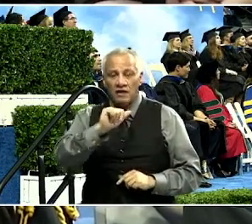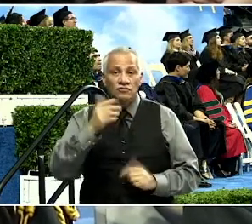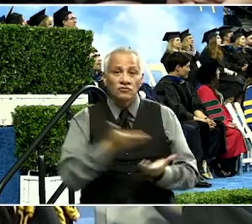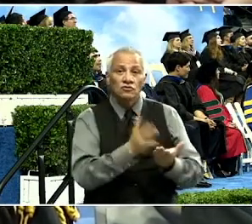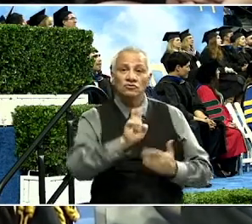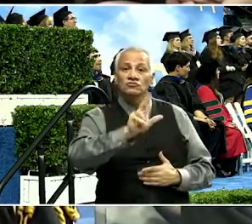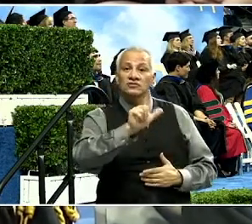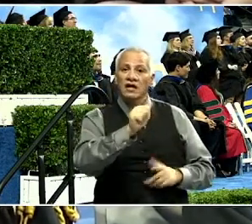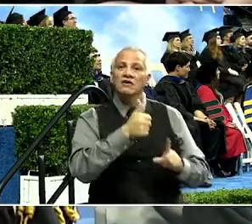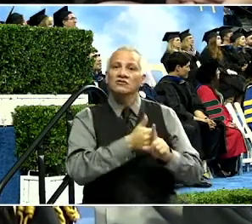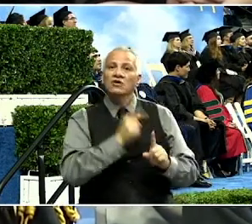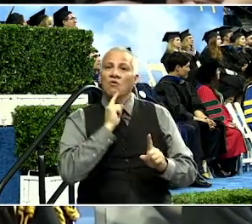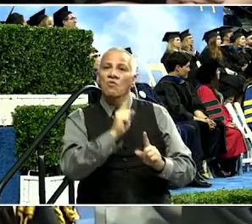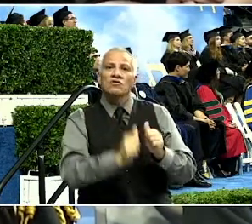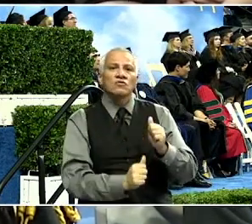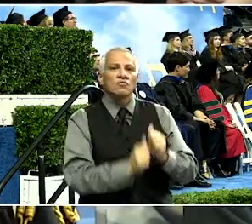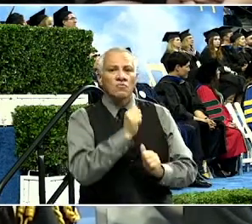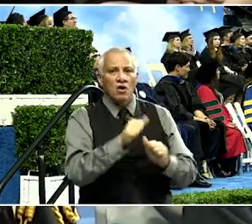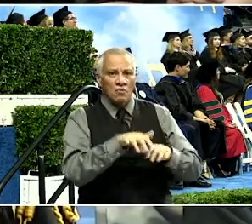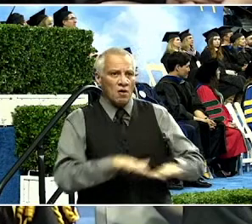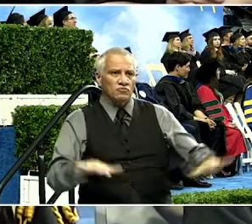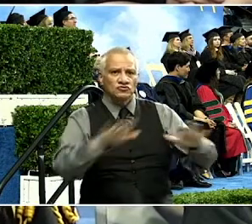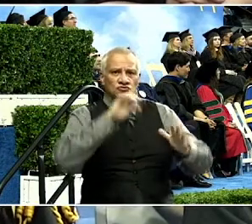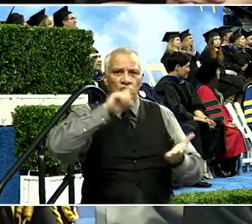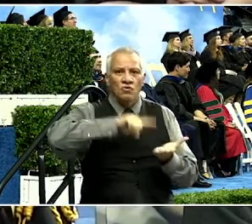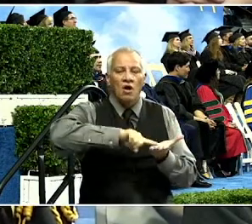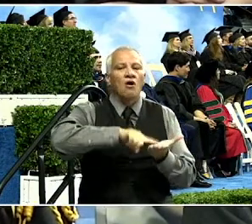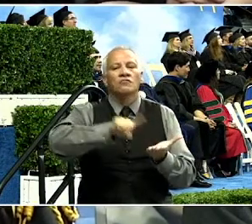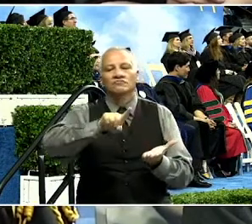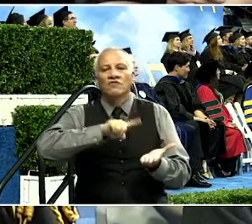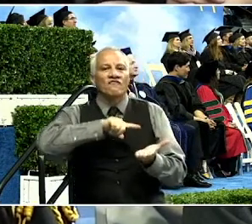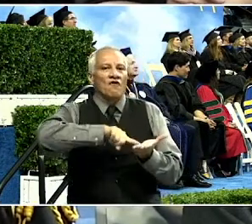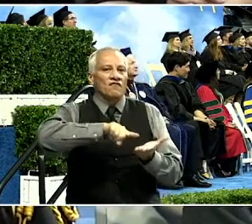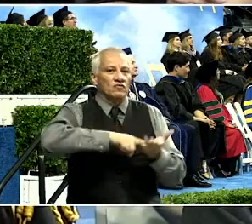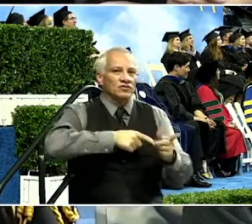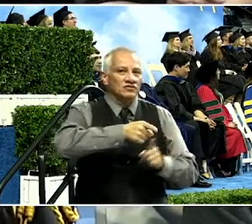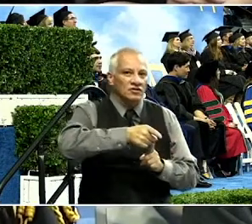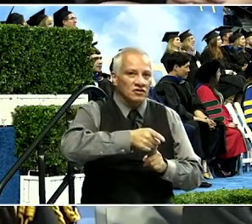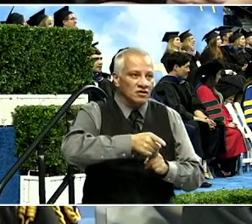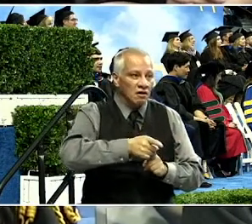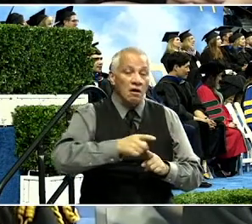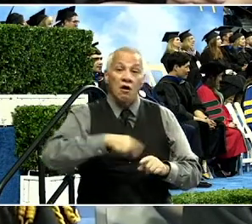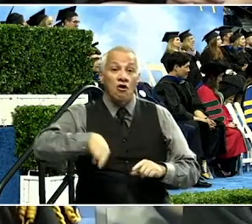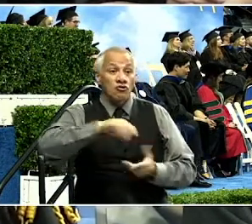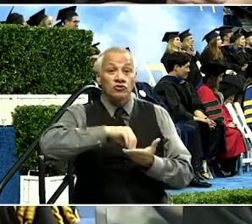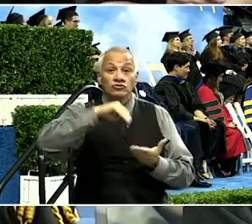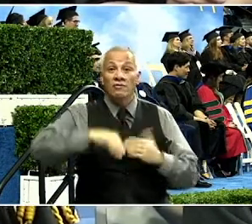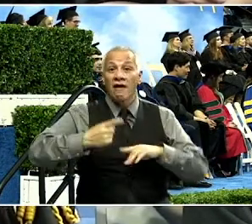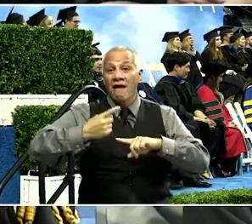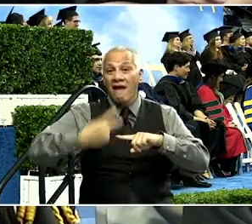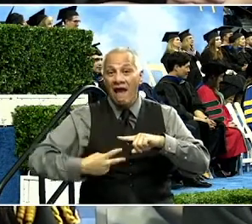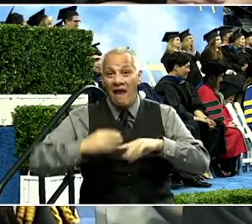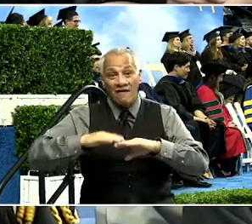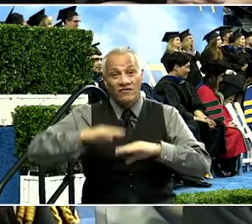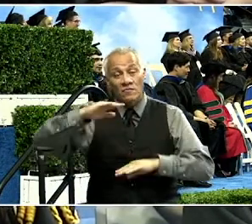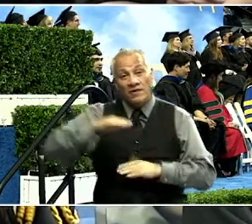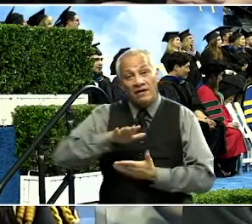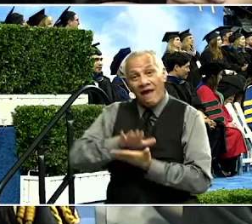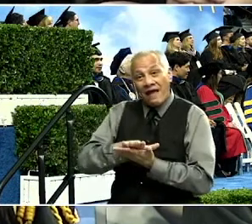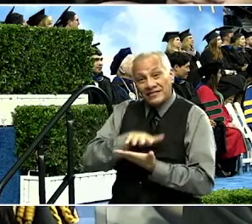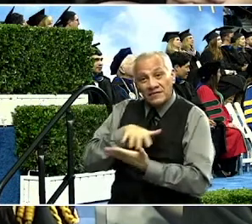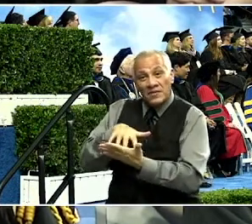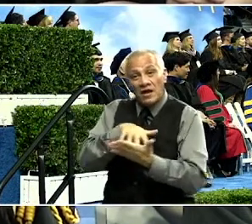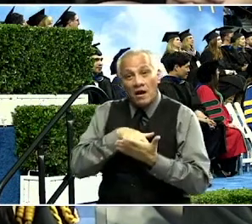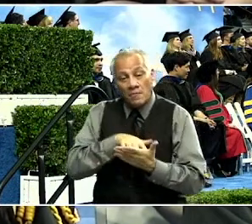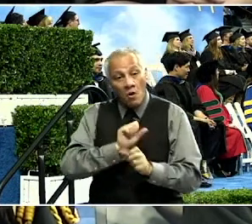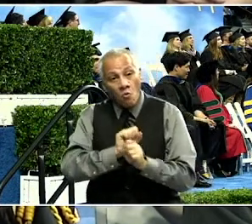UCLA is one of the world's great research universities. More than half of our students enhance their academic careers by working